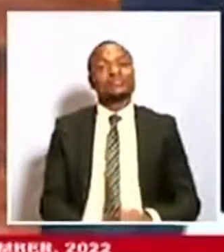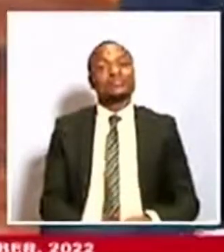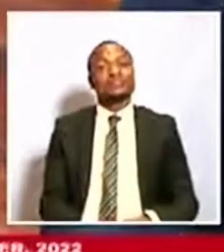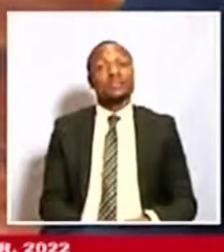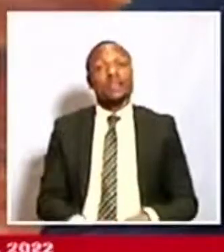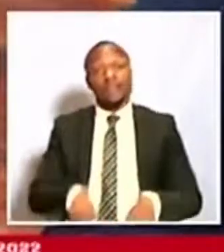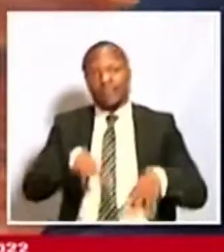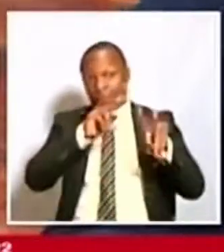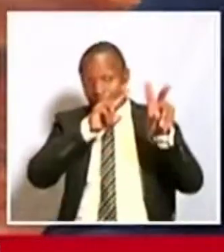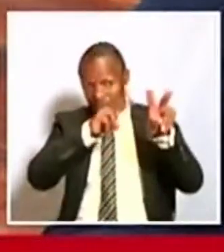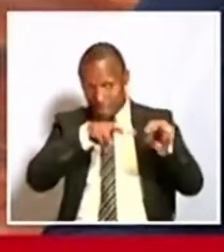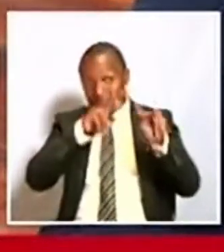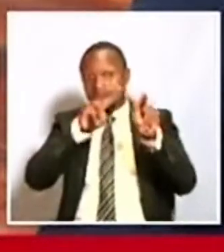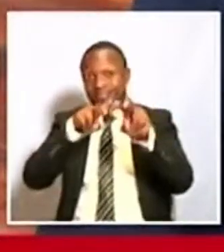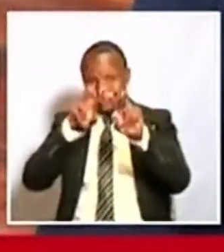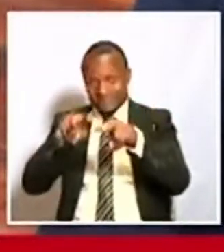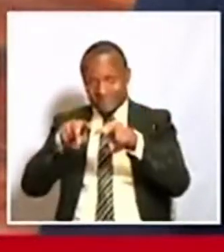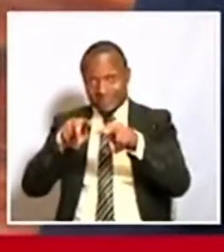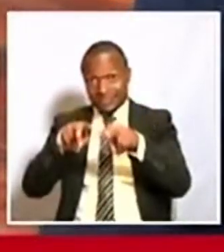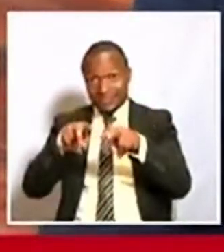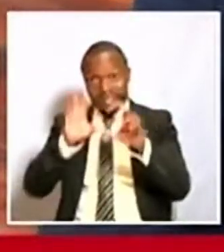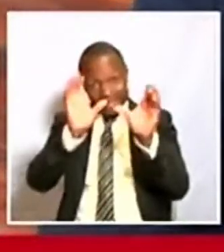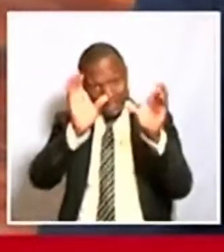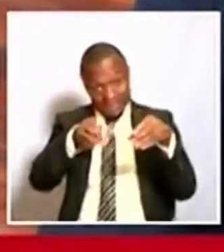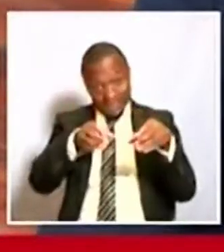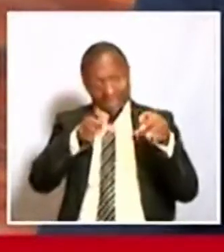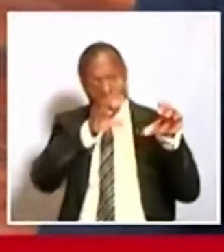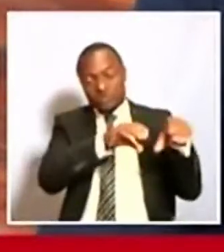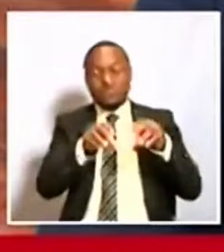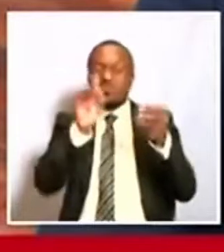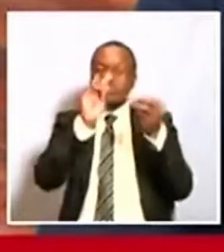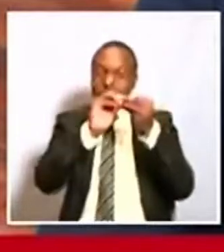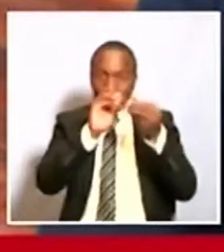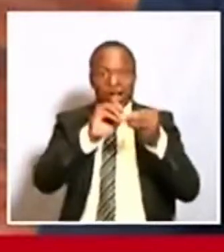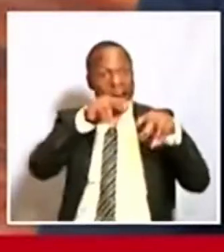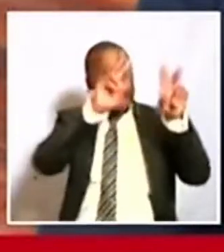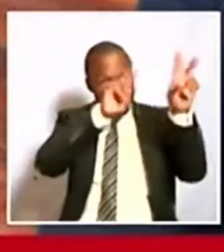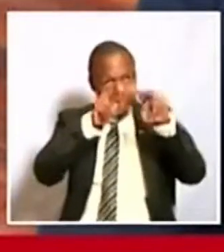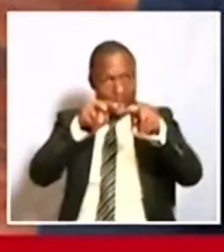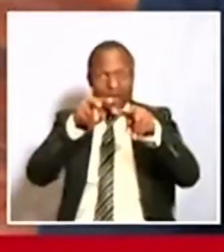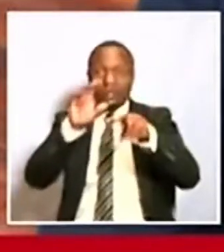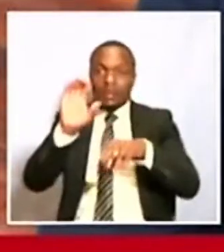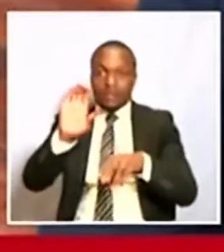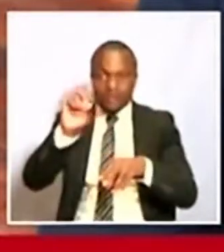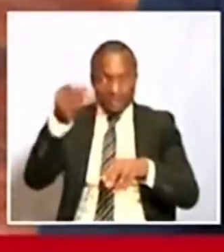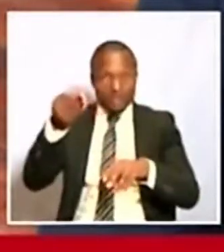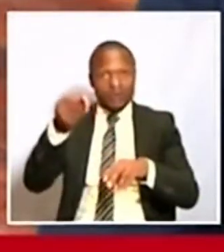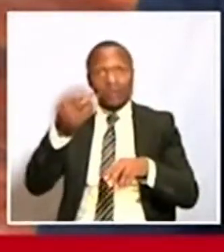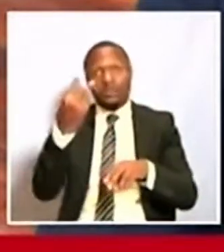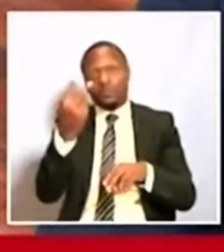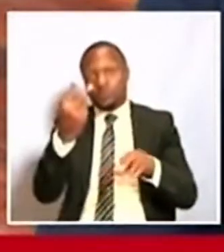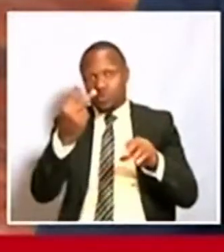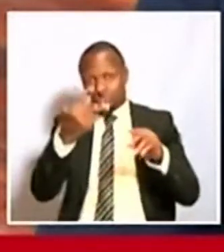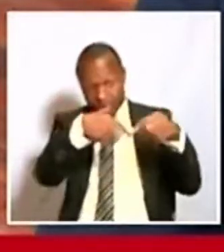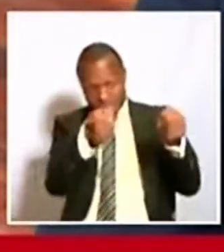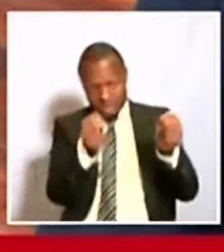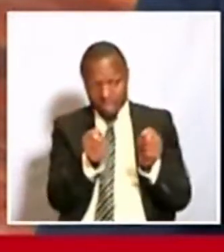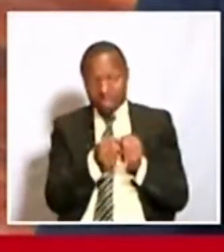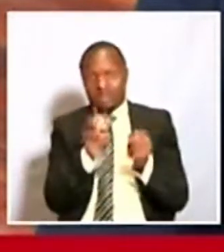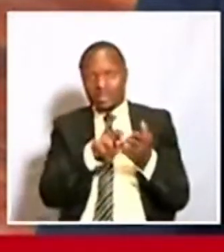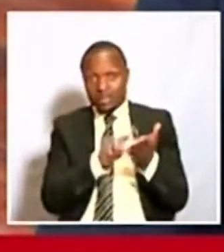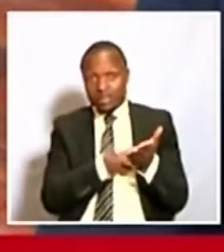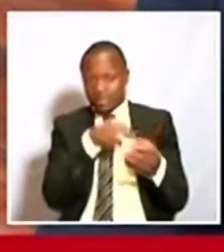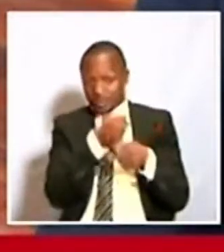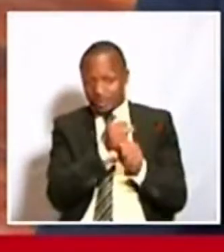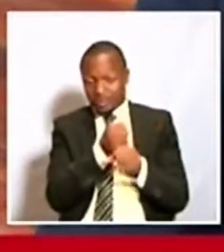the monitoring, I think our council does a lot of monitoring of CDF projects. There are two types of reports which are